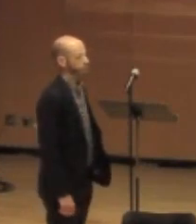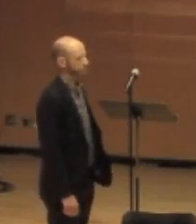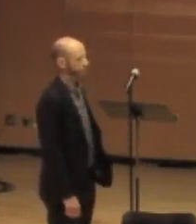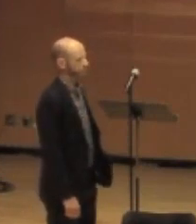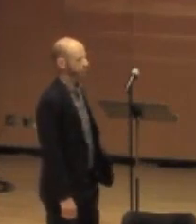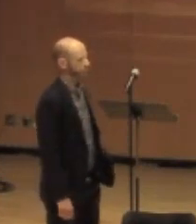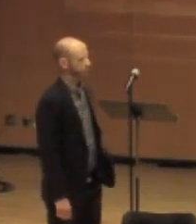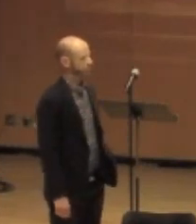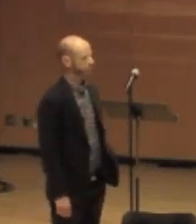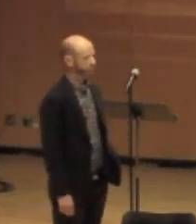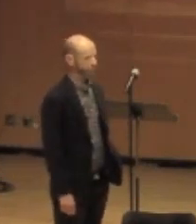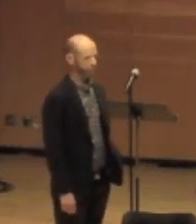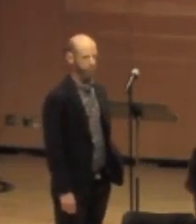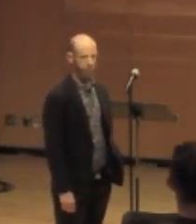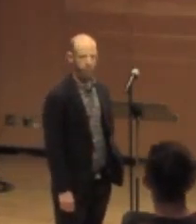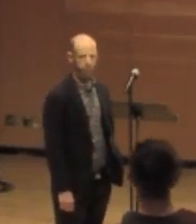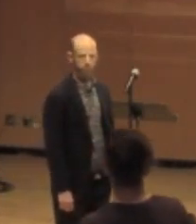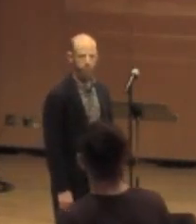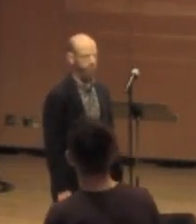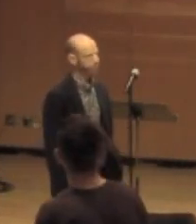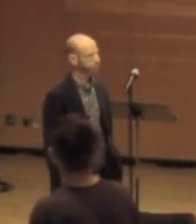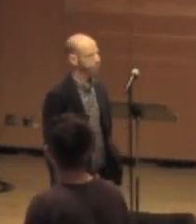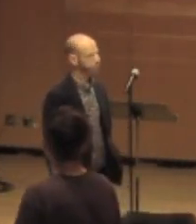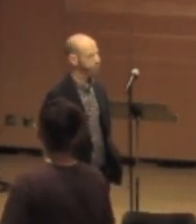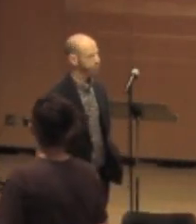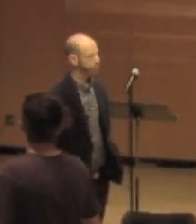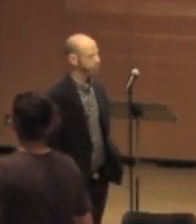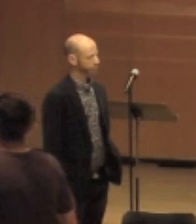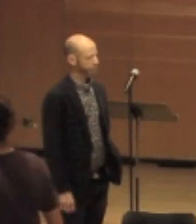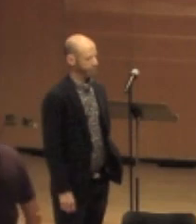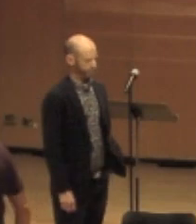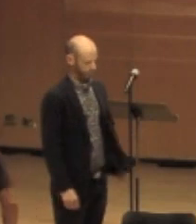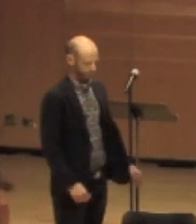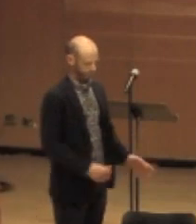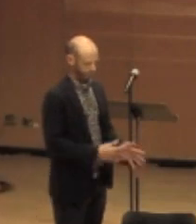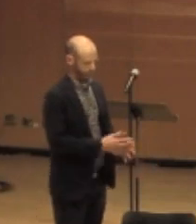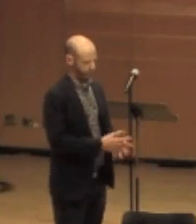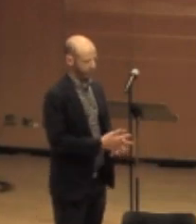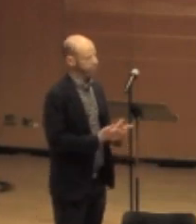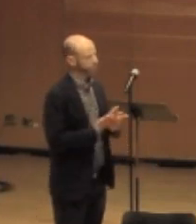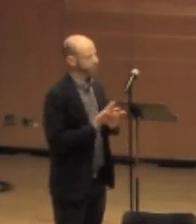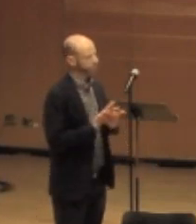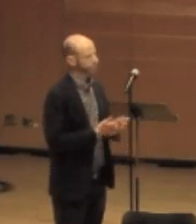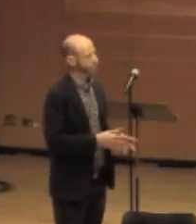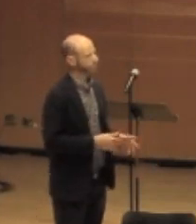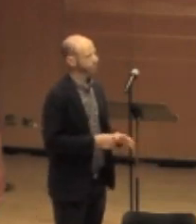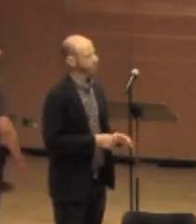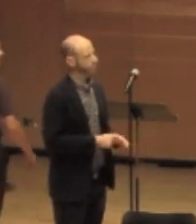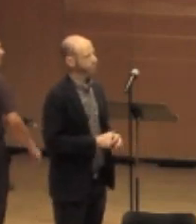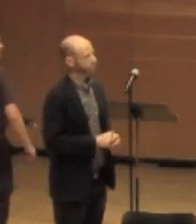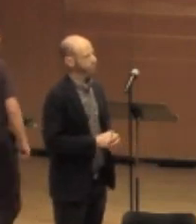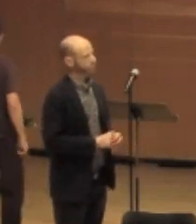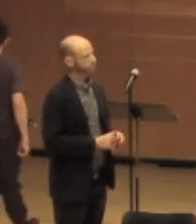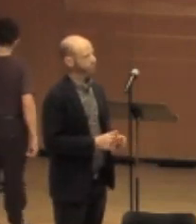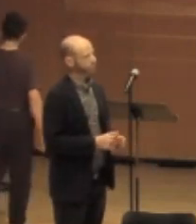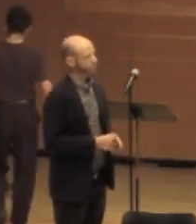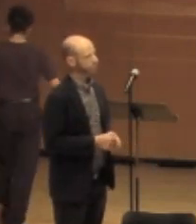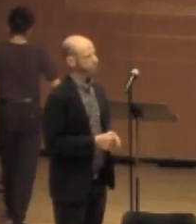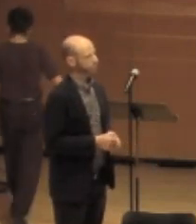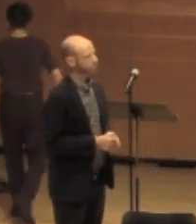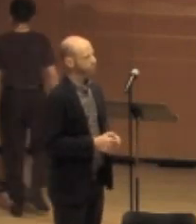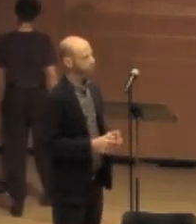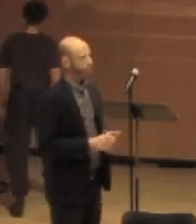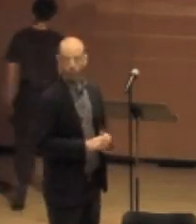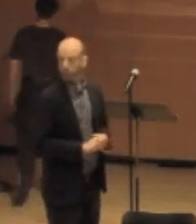because doing uh uh we had talked about sharing food with